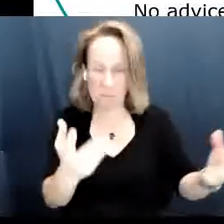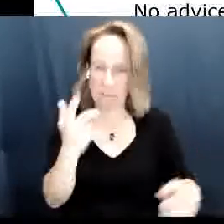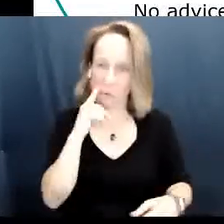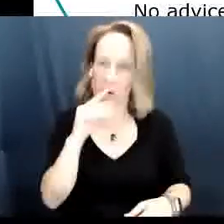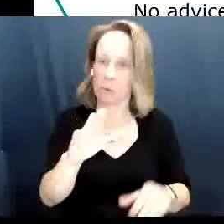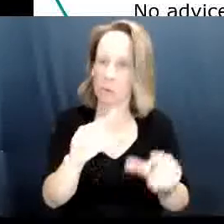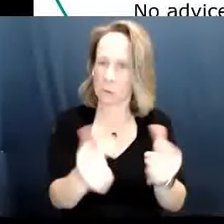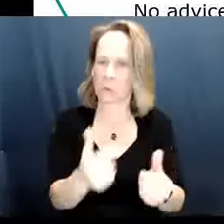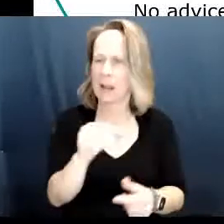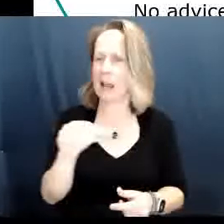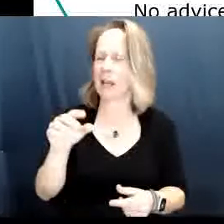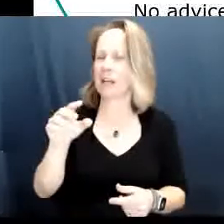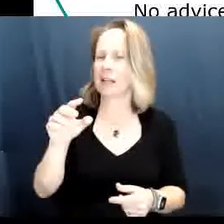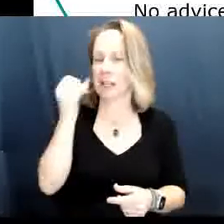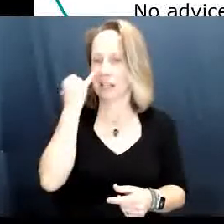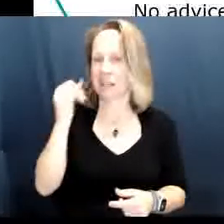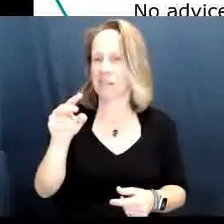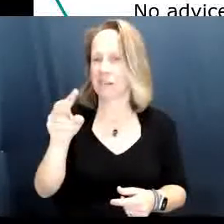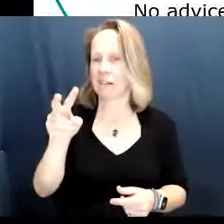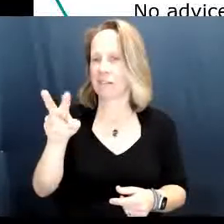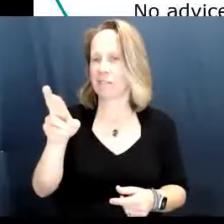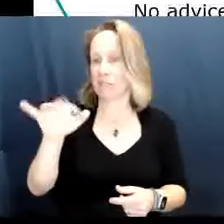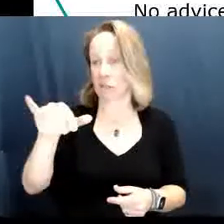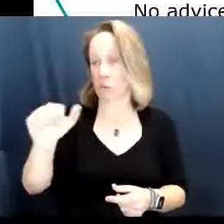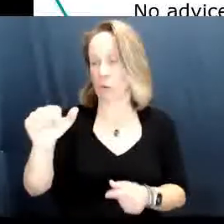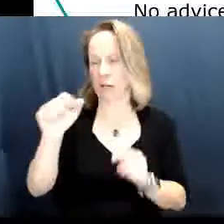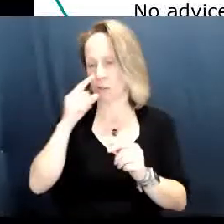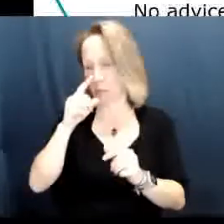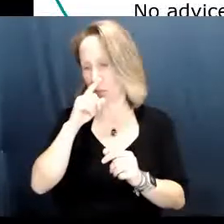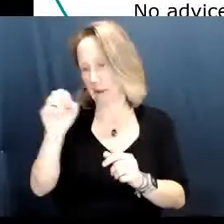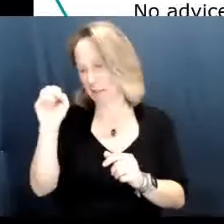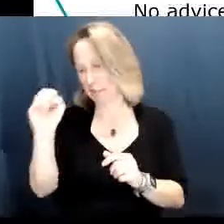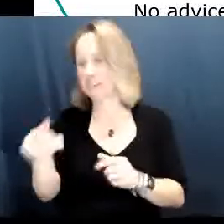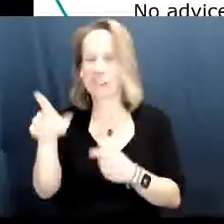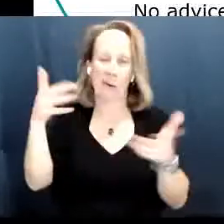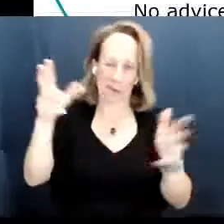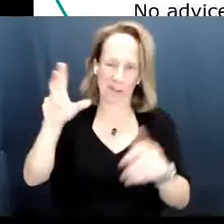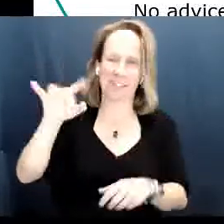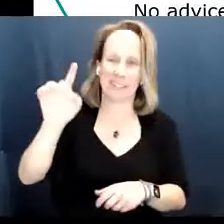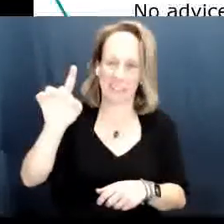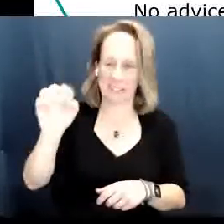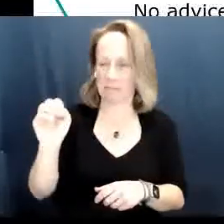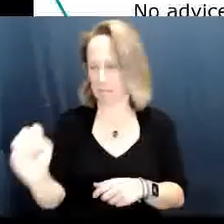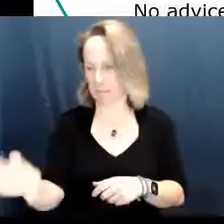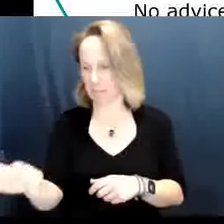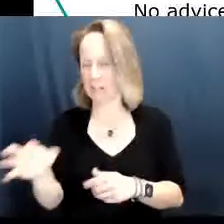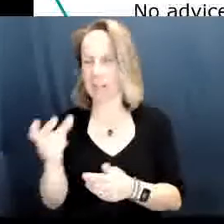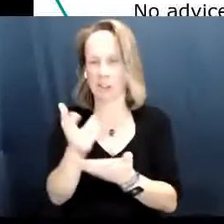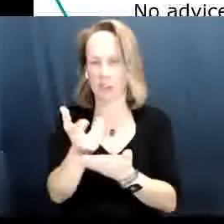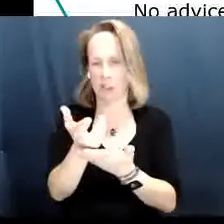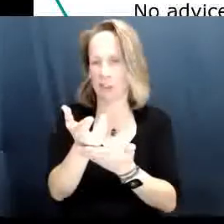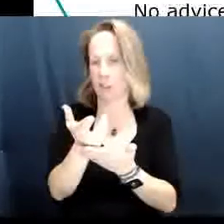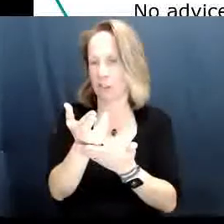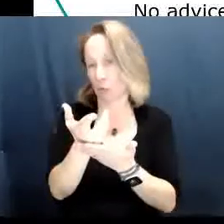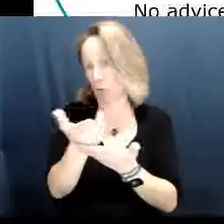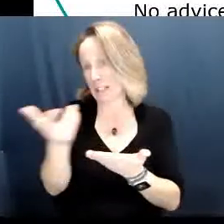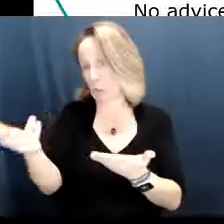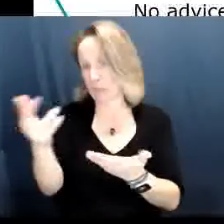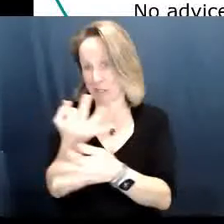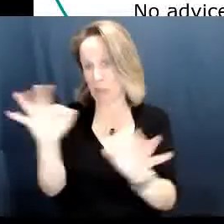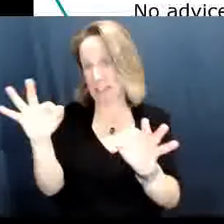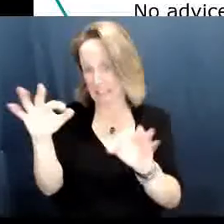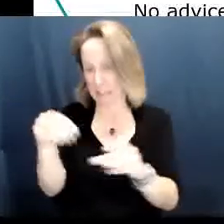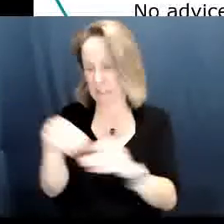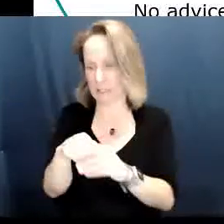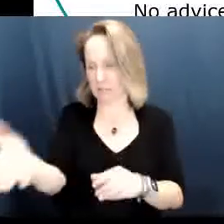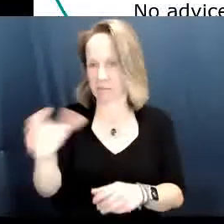Victoria would, could you please drop those, and she's already done it, drop those free resources for you all in the chat.